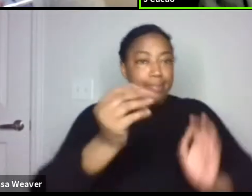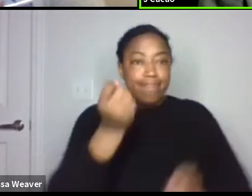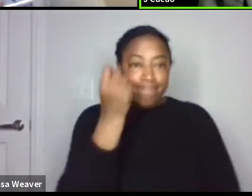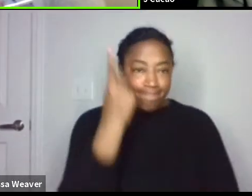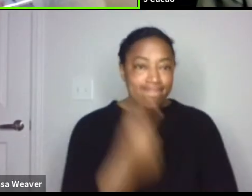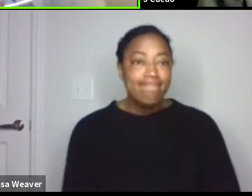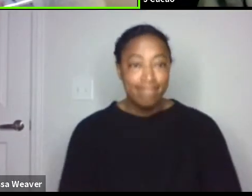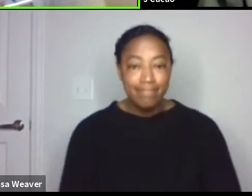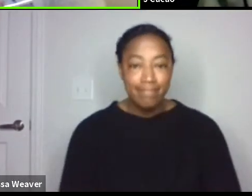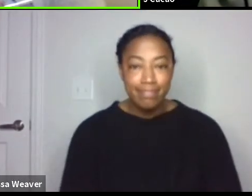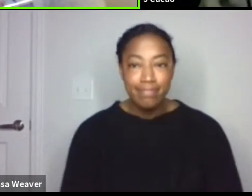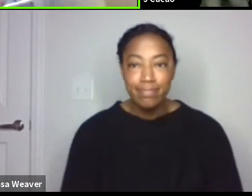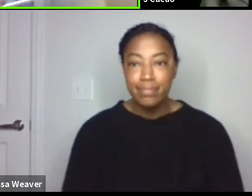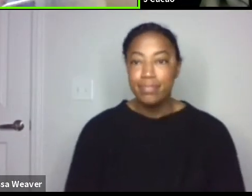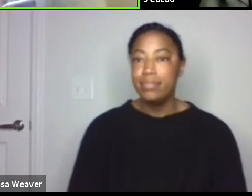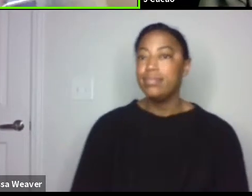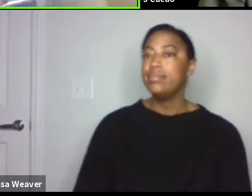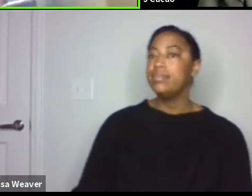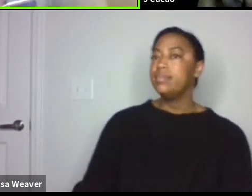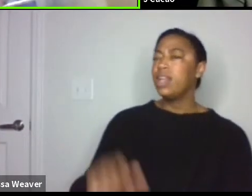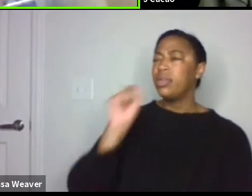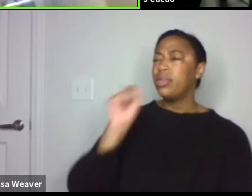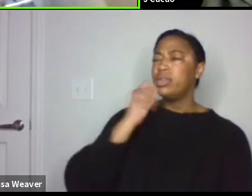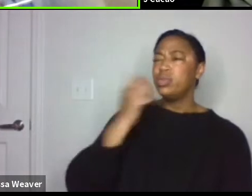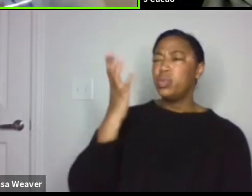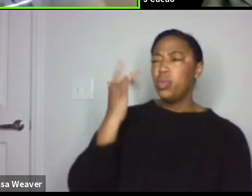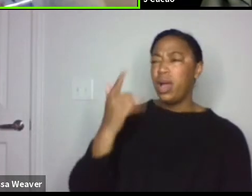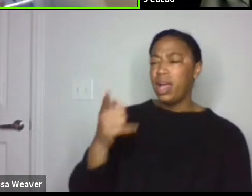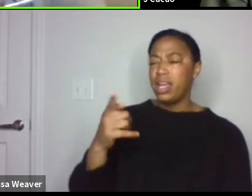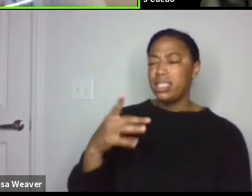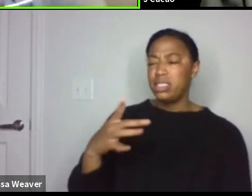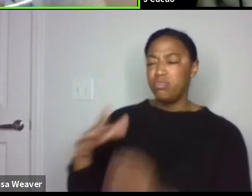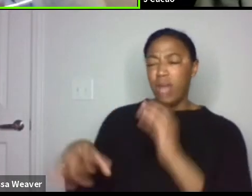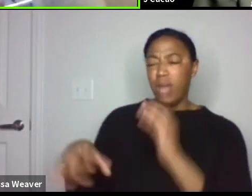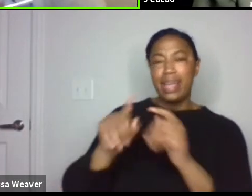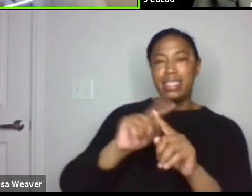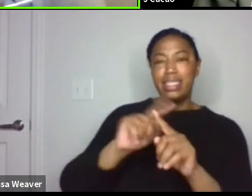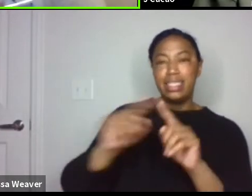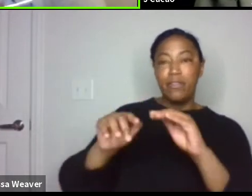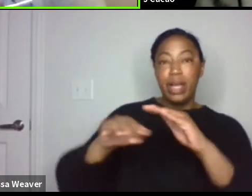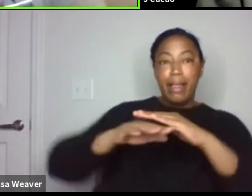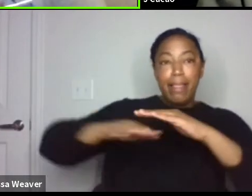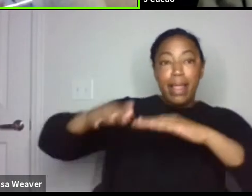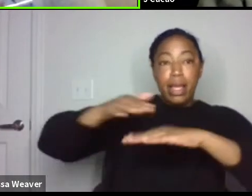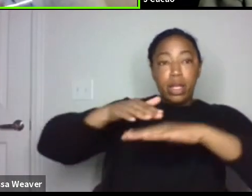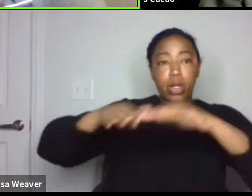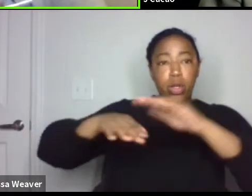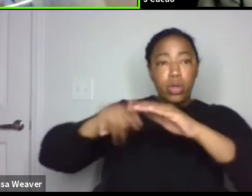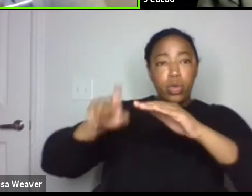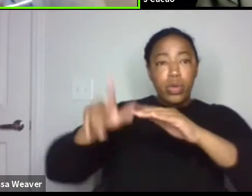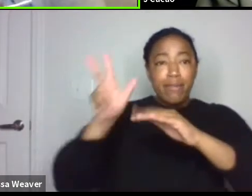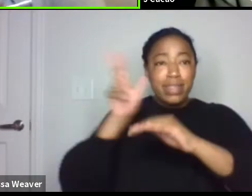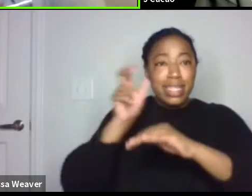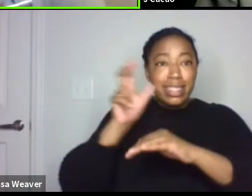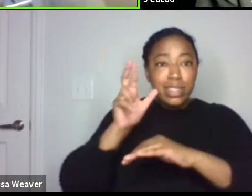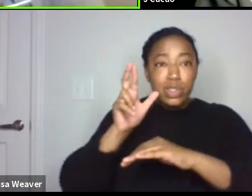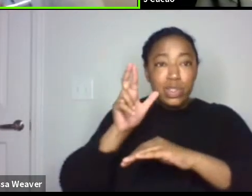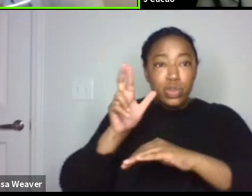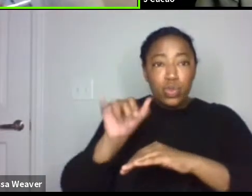saying? Yeah, I said it's tight because it's almost like you adding another layer. Because it's like you gotta listen to the rhymes, but then you gotta